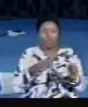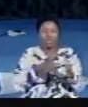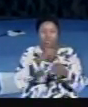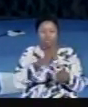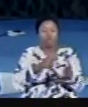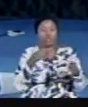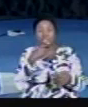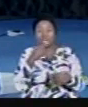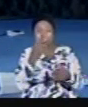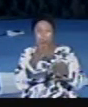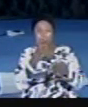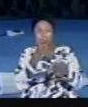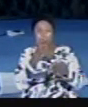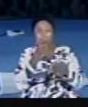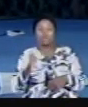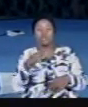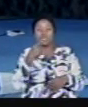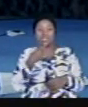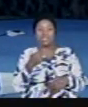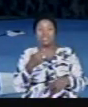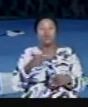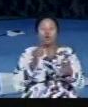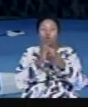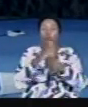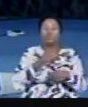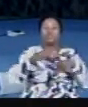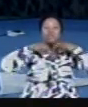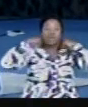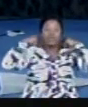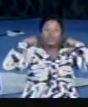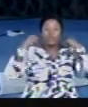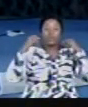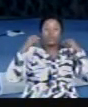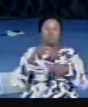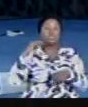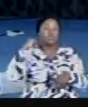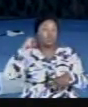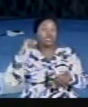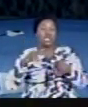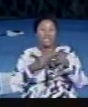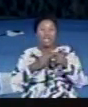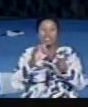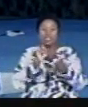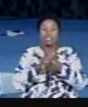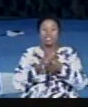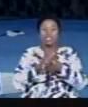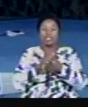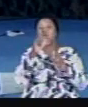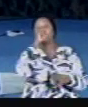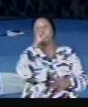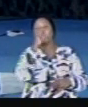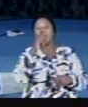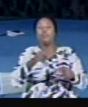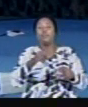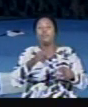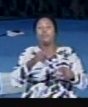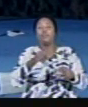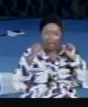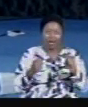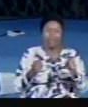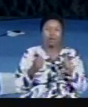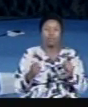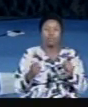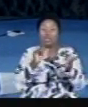the reverend, of the bishop that he spoke from the microphone, power. That's the portion